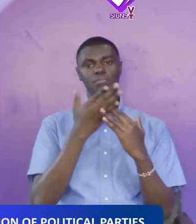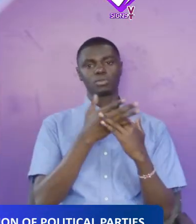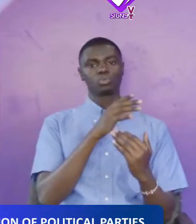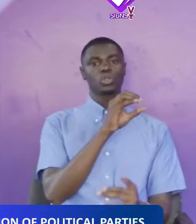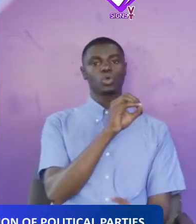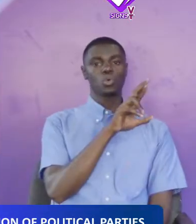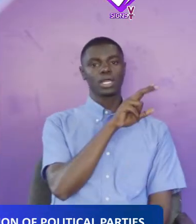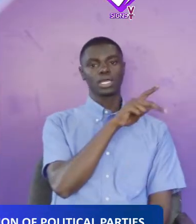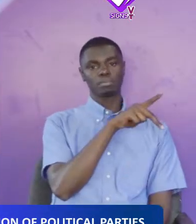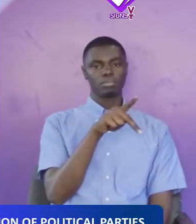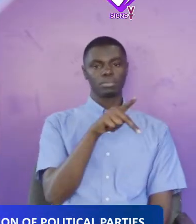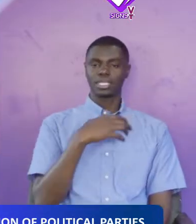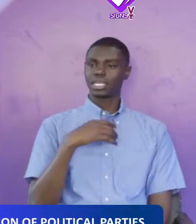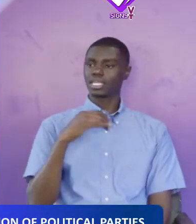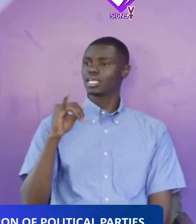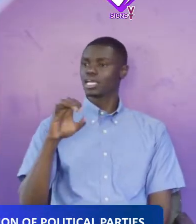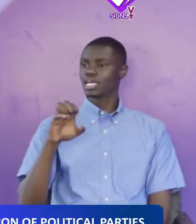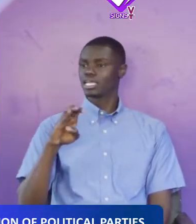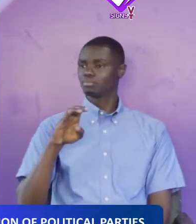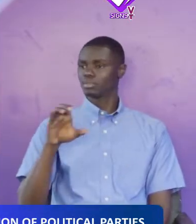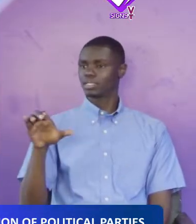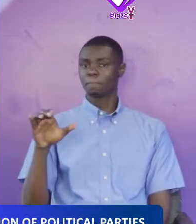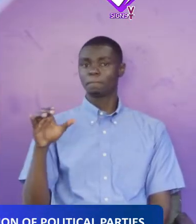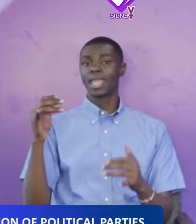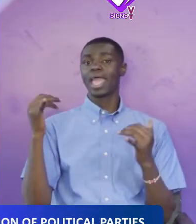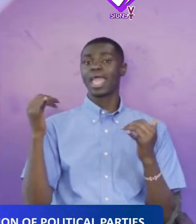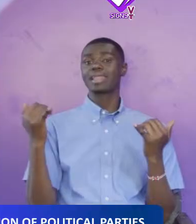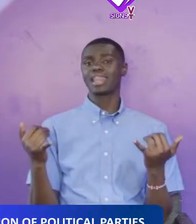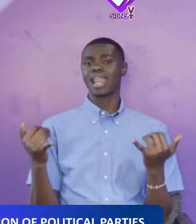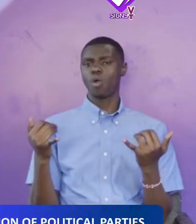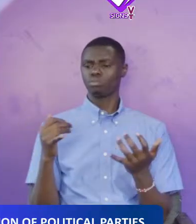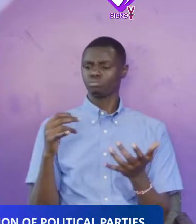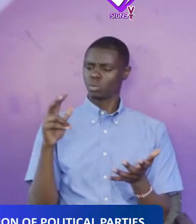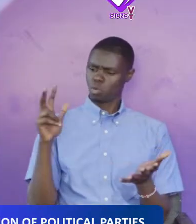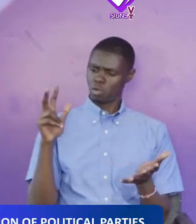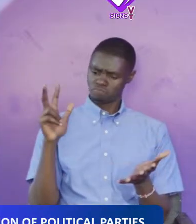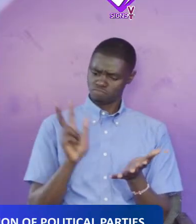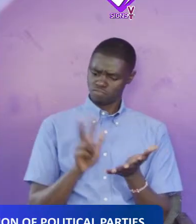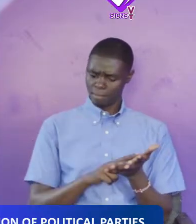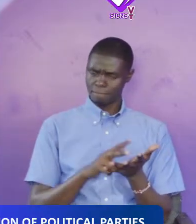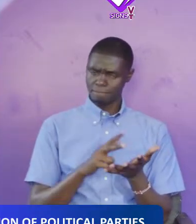yeah. and IBC. Yeah. So now, once we confirm